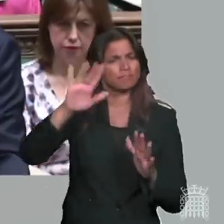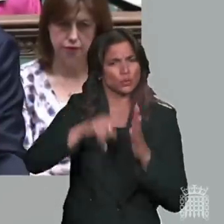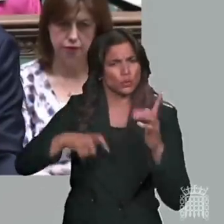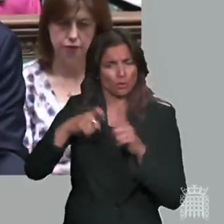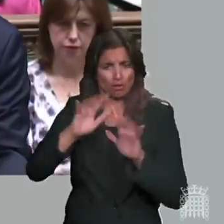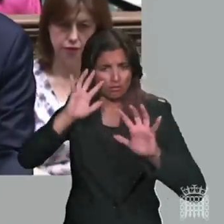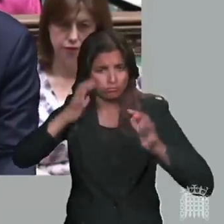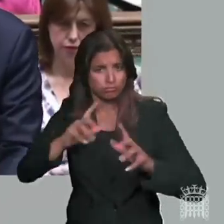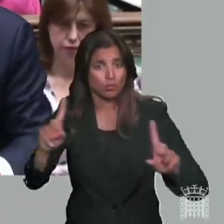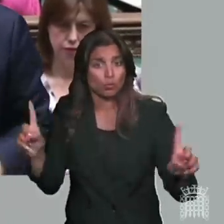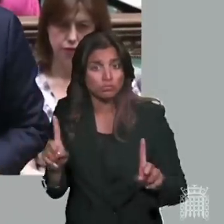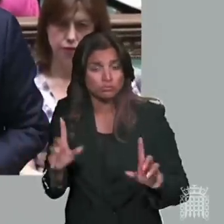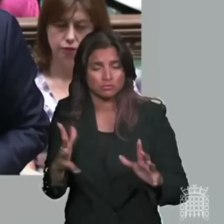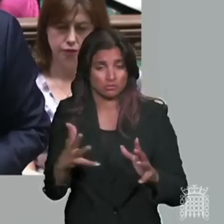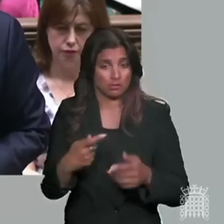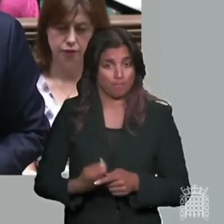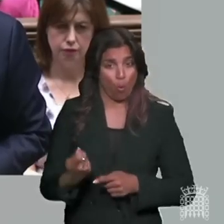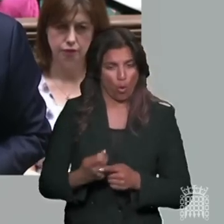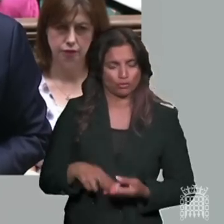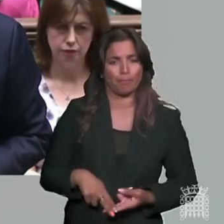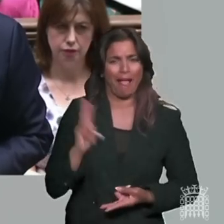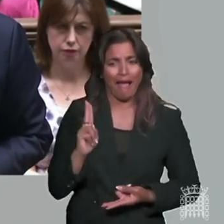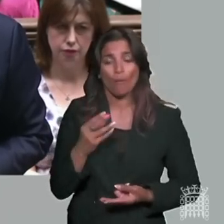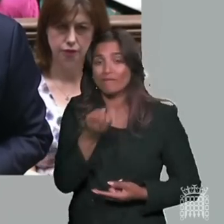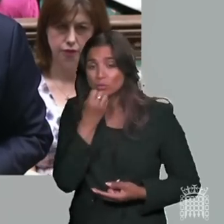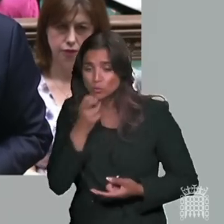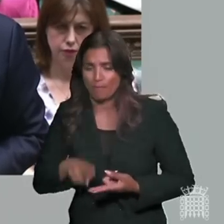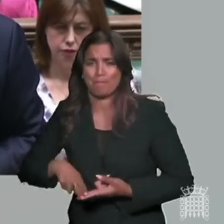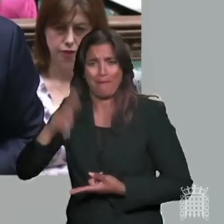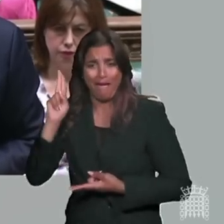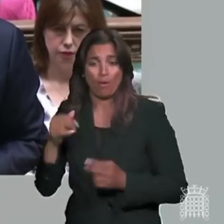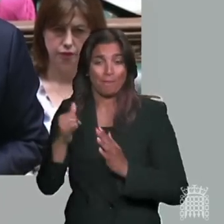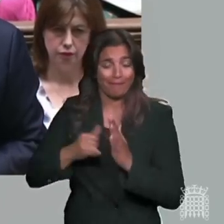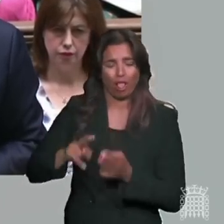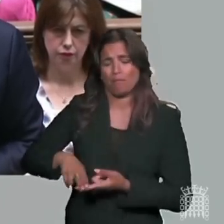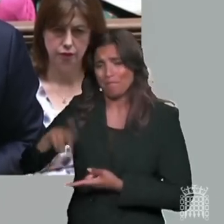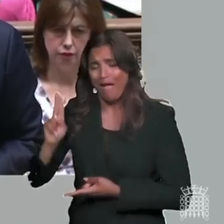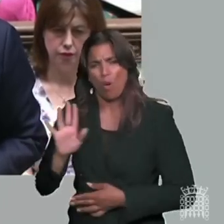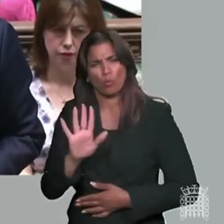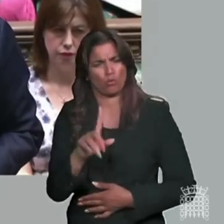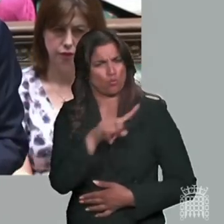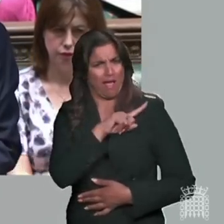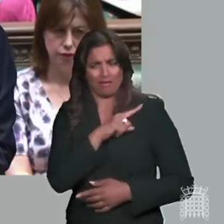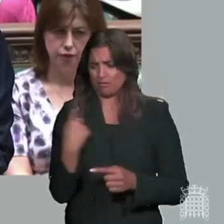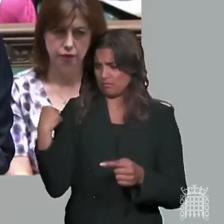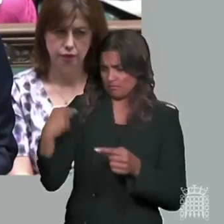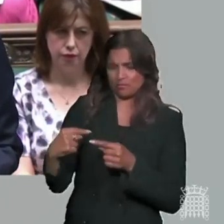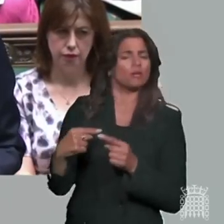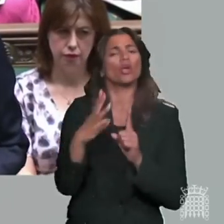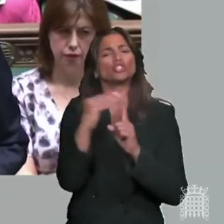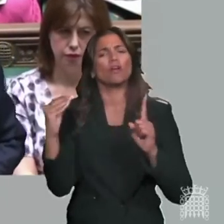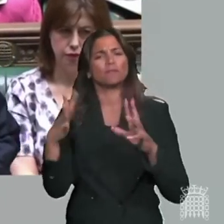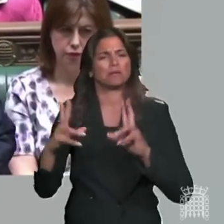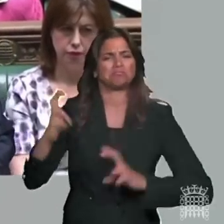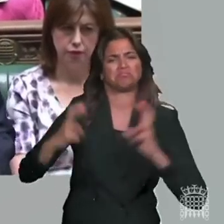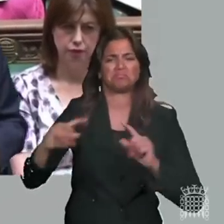the spiralling mortgage rates. So why has the Tory party spent this last week arguing over which of them